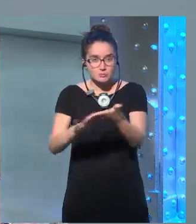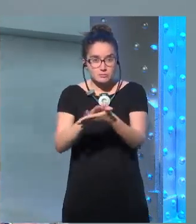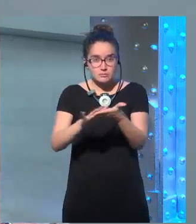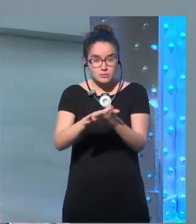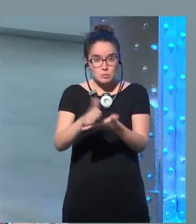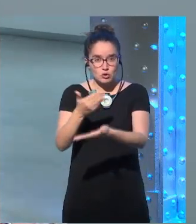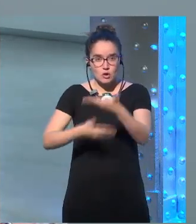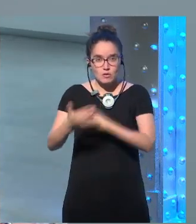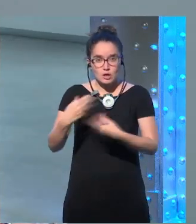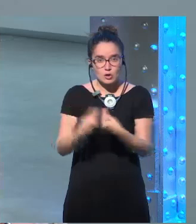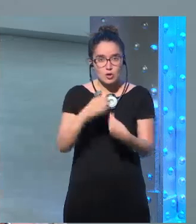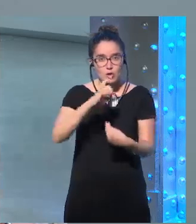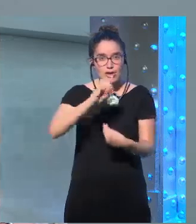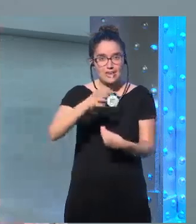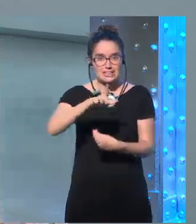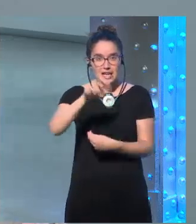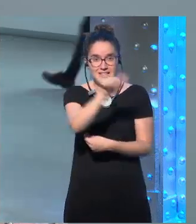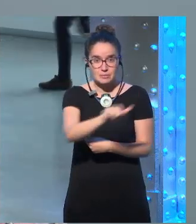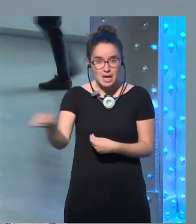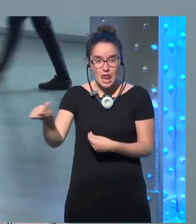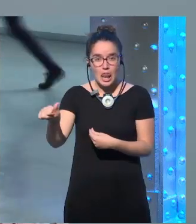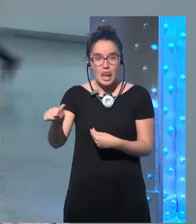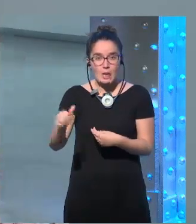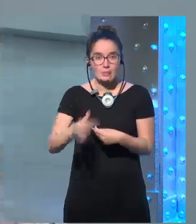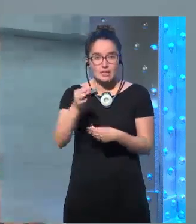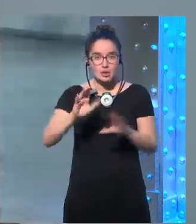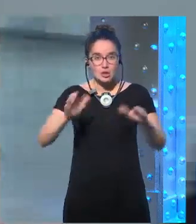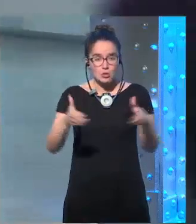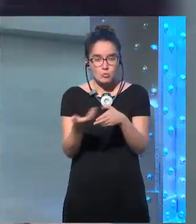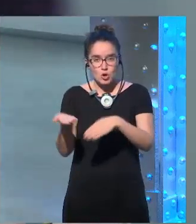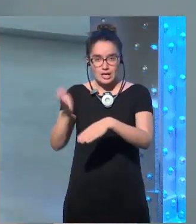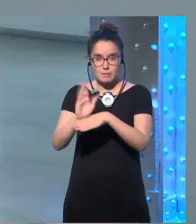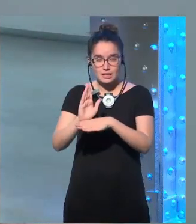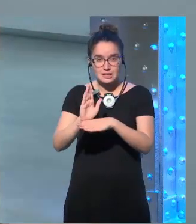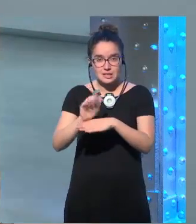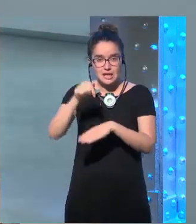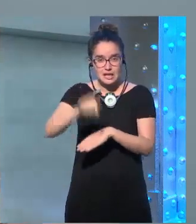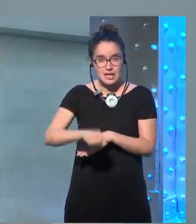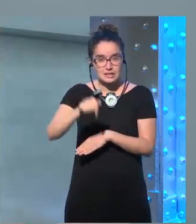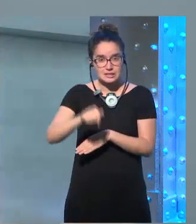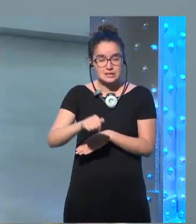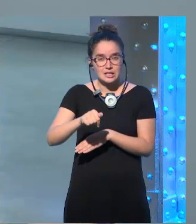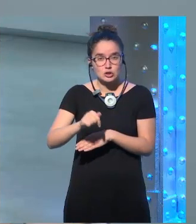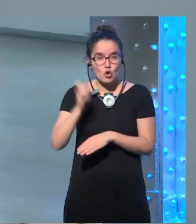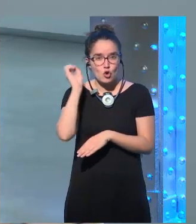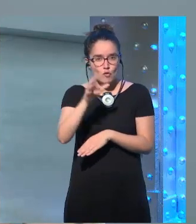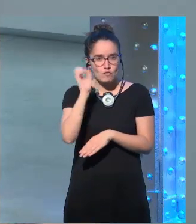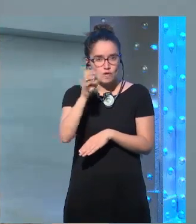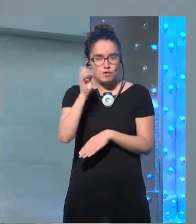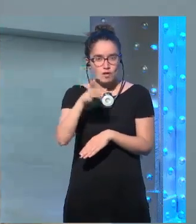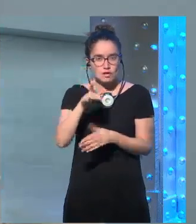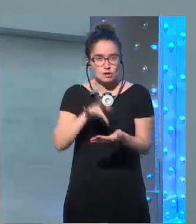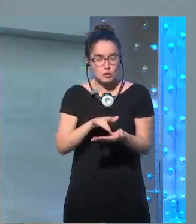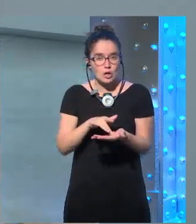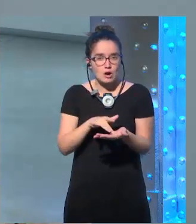market. That's what we are going to tackle together with XL Semanal and the group that represents it in